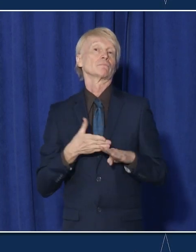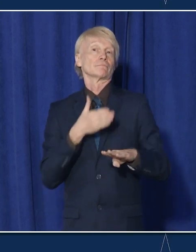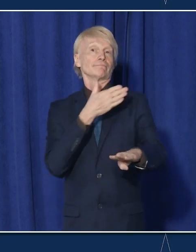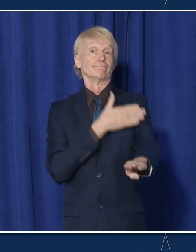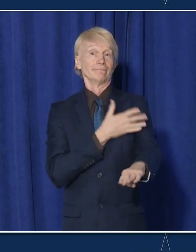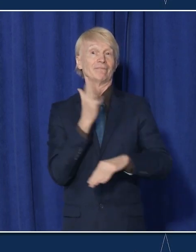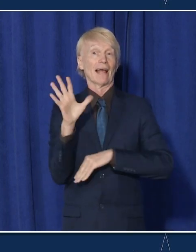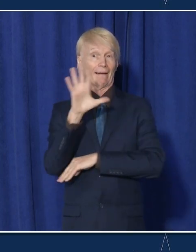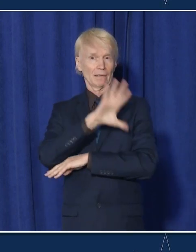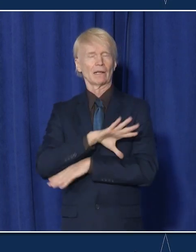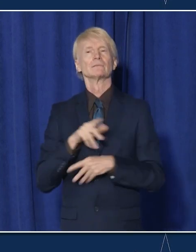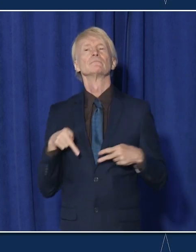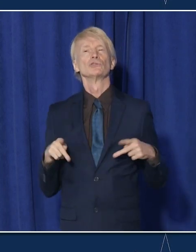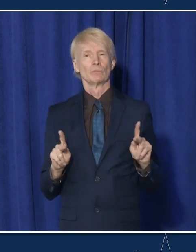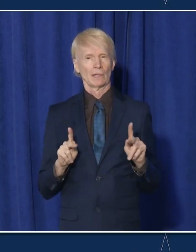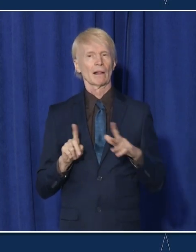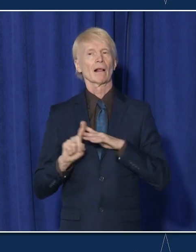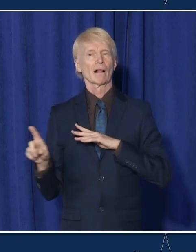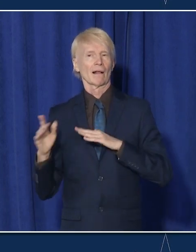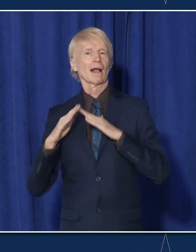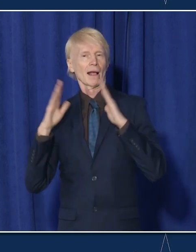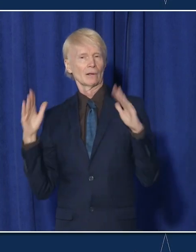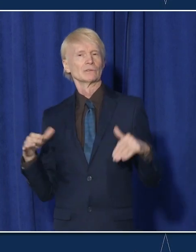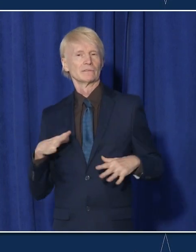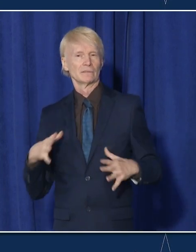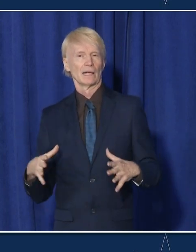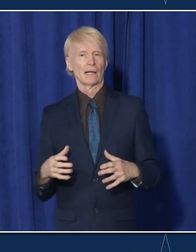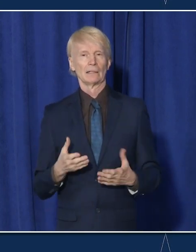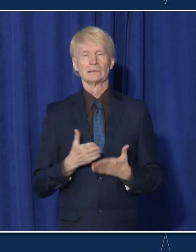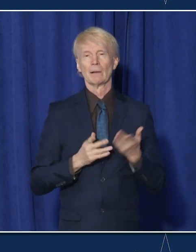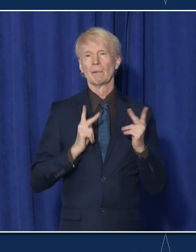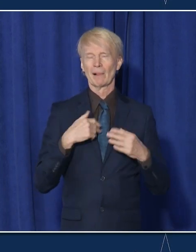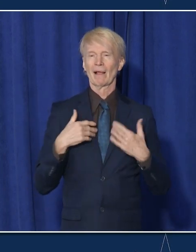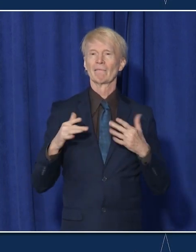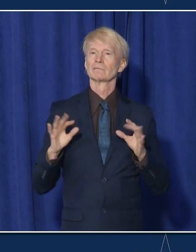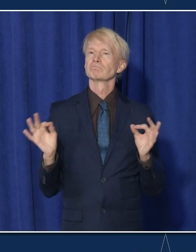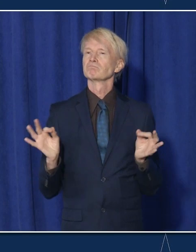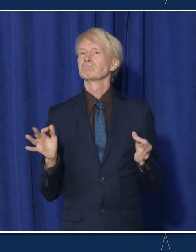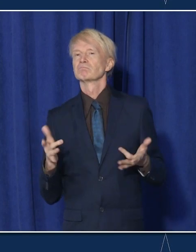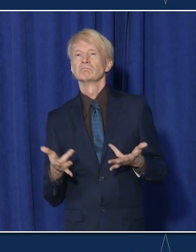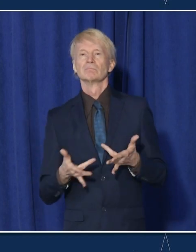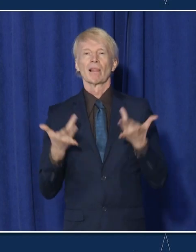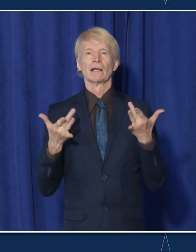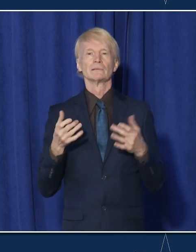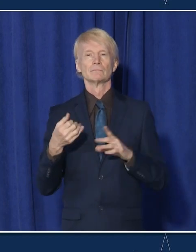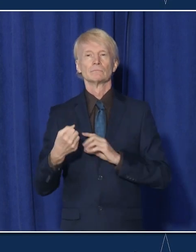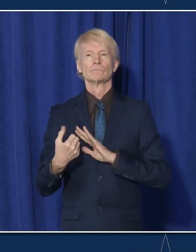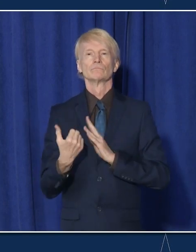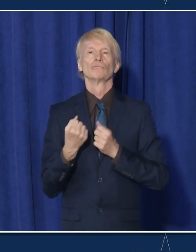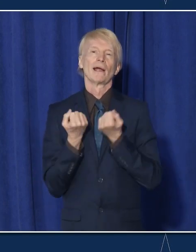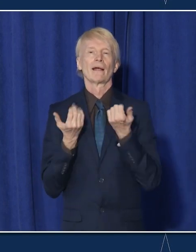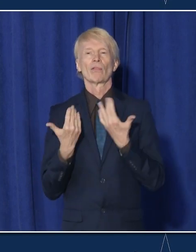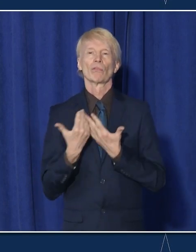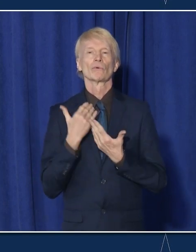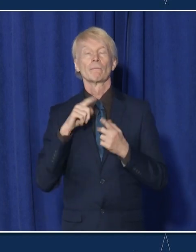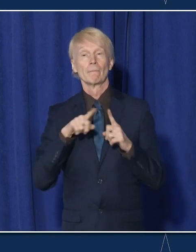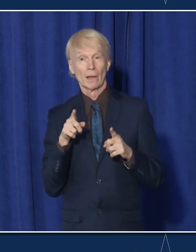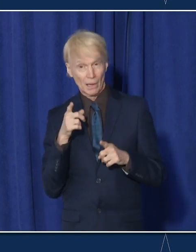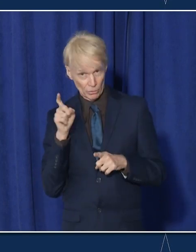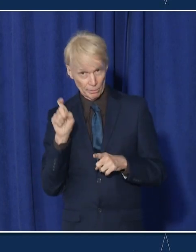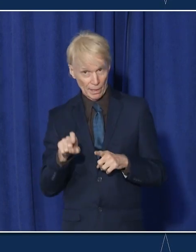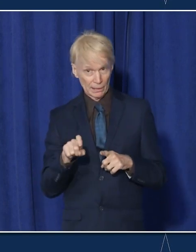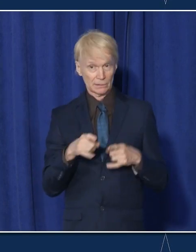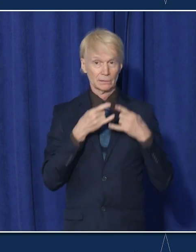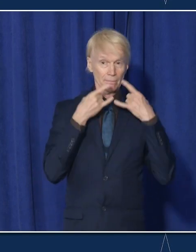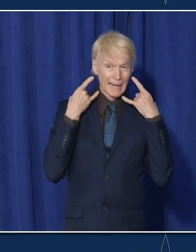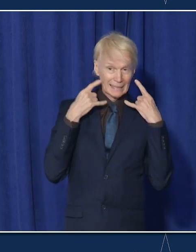5 days, you can leave your house. We're seeing a lot of people again with mild breakthroughs, but you must continue to mask while around others for days 6 through